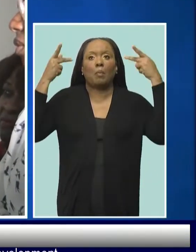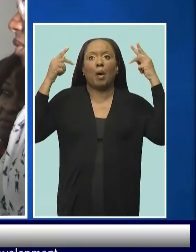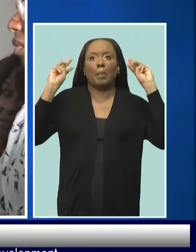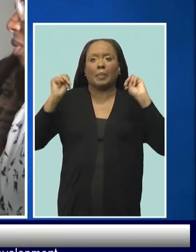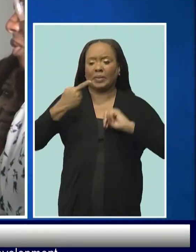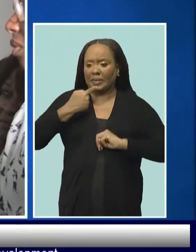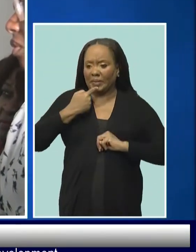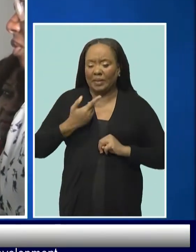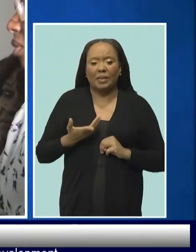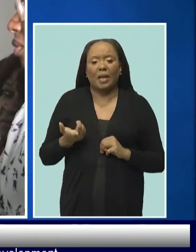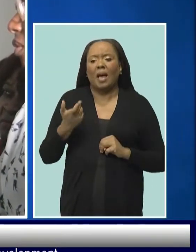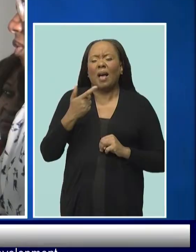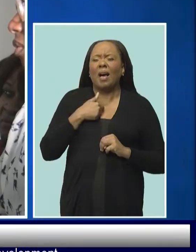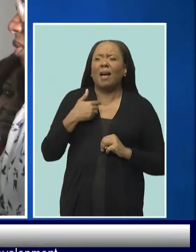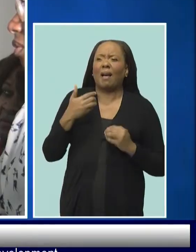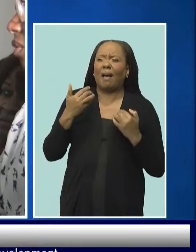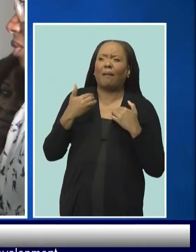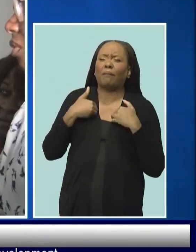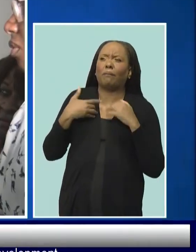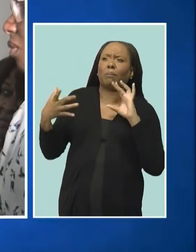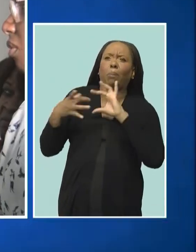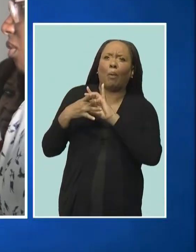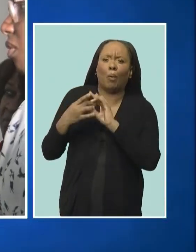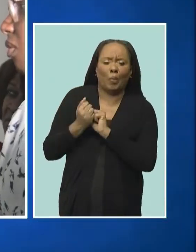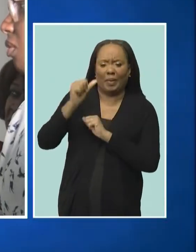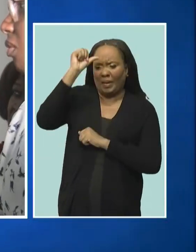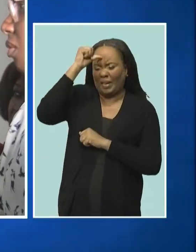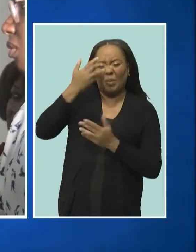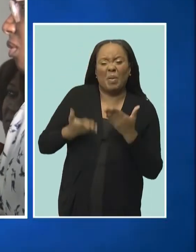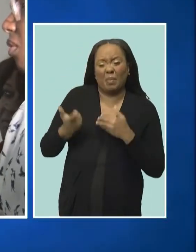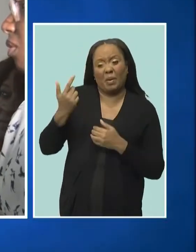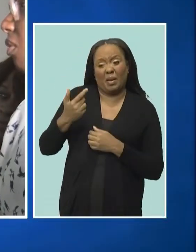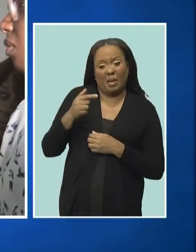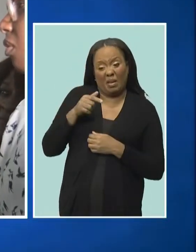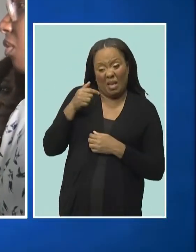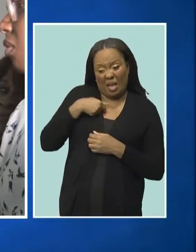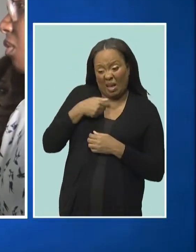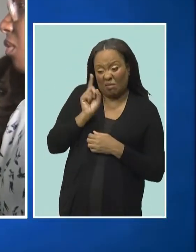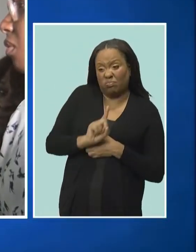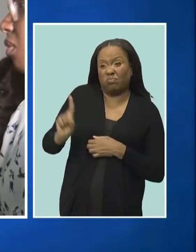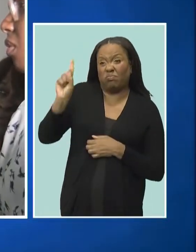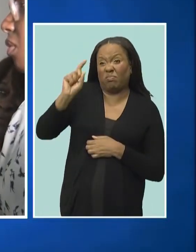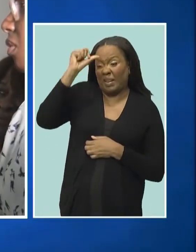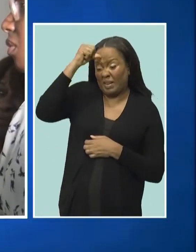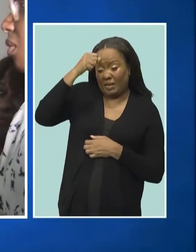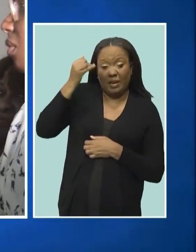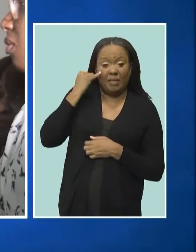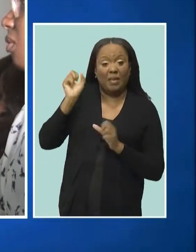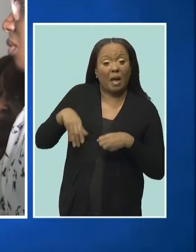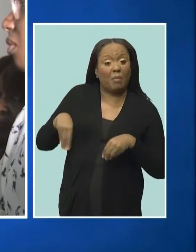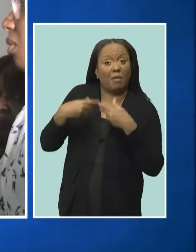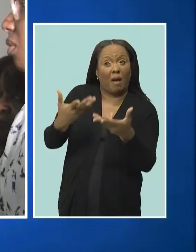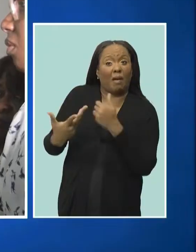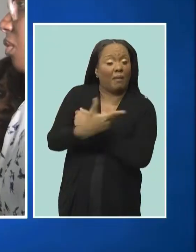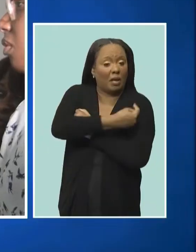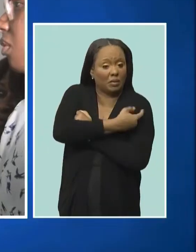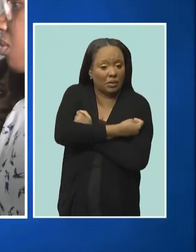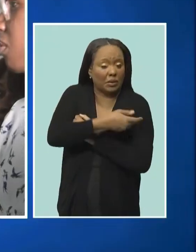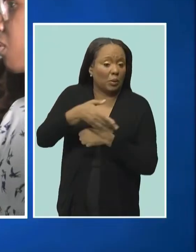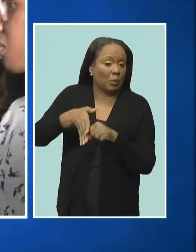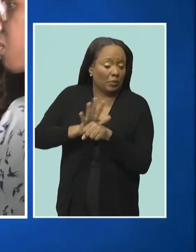relation with India, if I can approach India, and I talked to India, if they can provide vaccine. At that